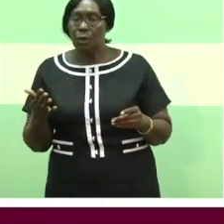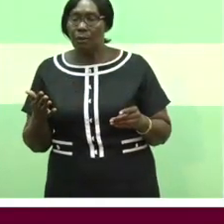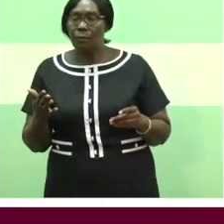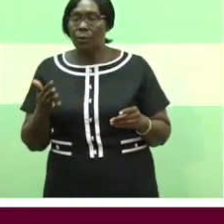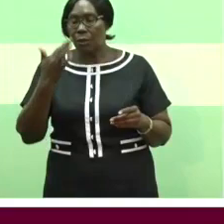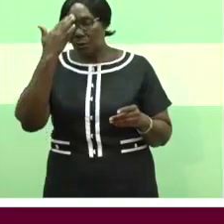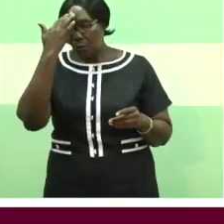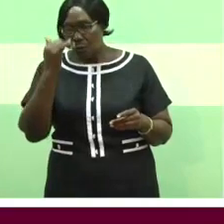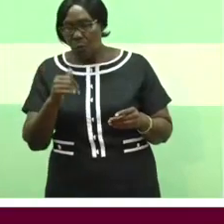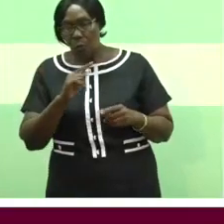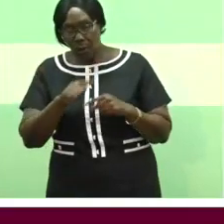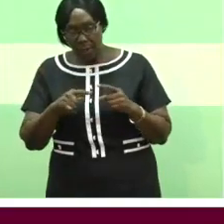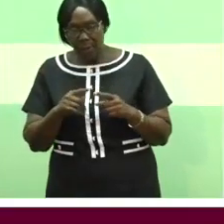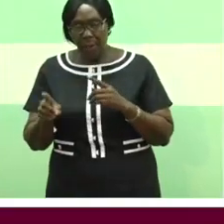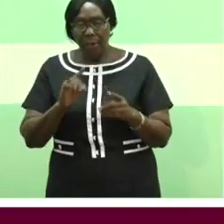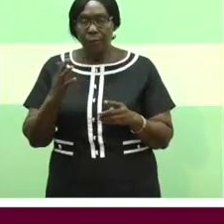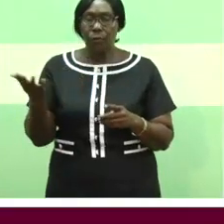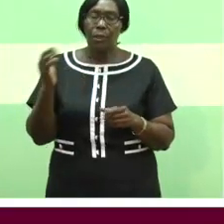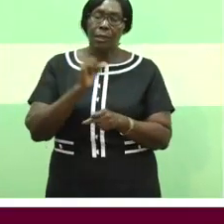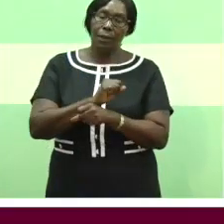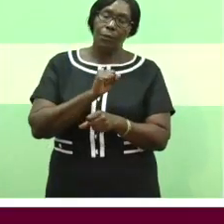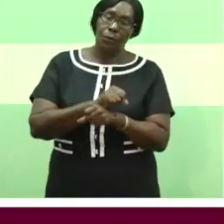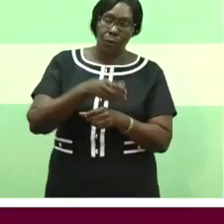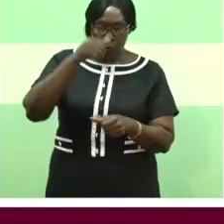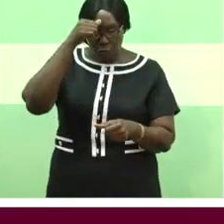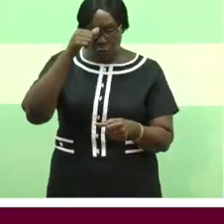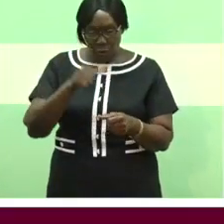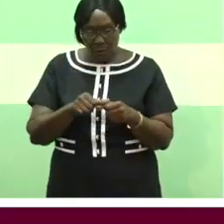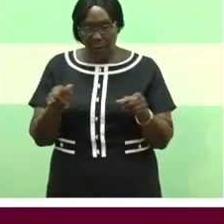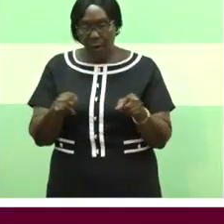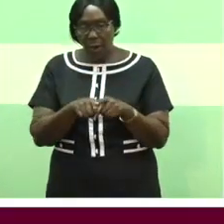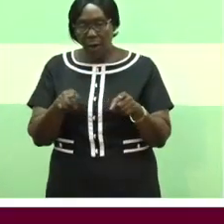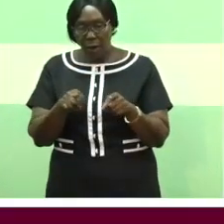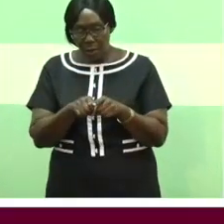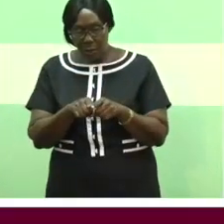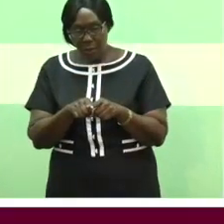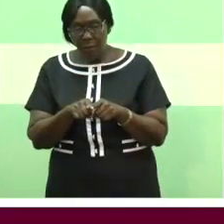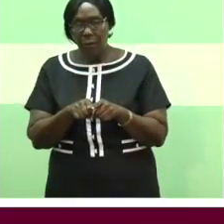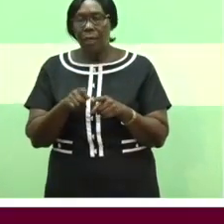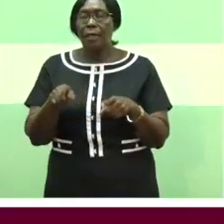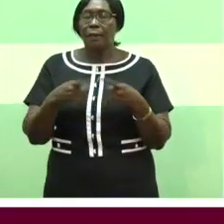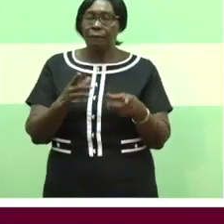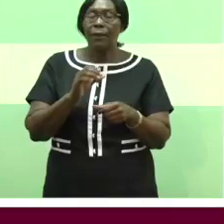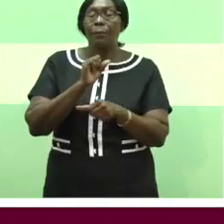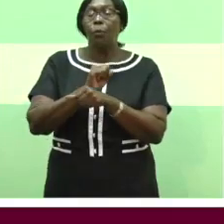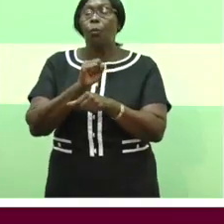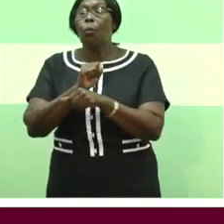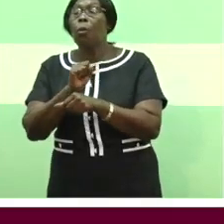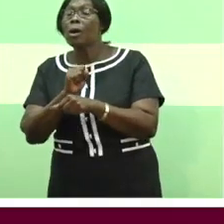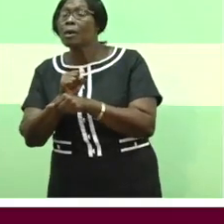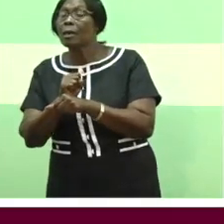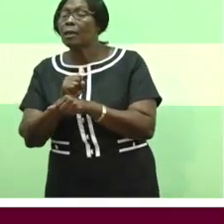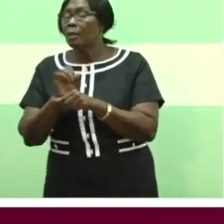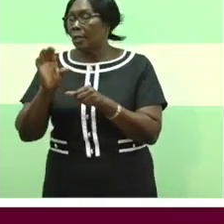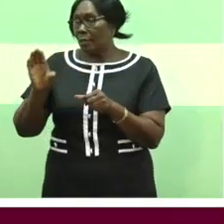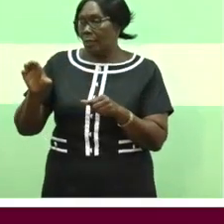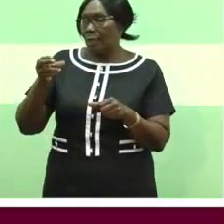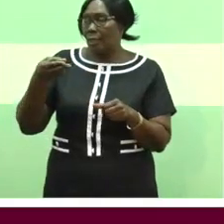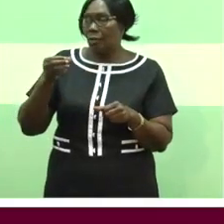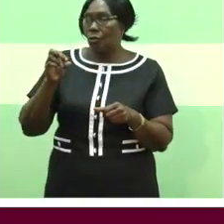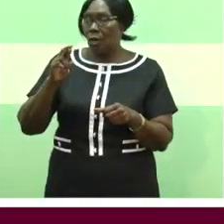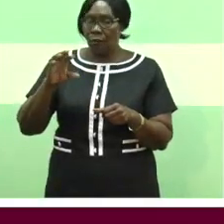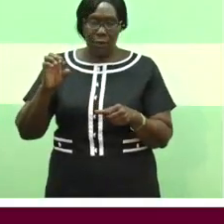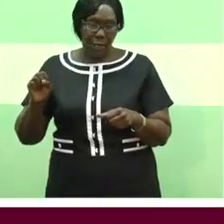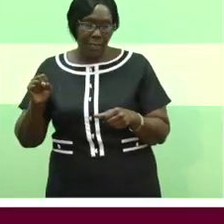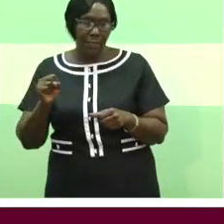while they are doing their work. And remember, we can also add in chores, right? Because we are looking at lifelong learning.